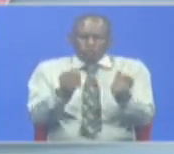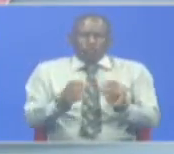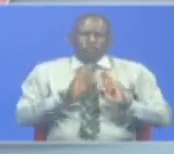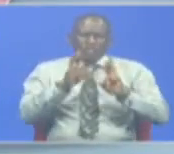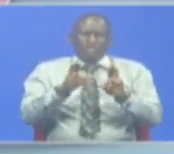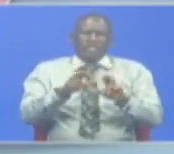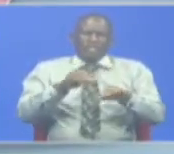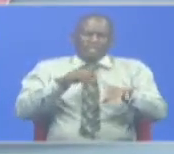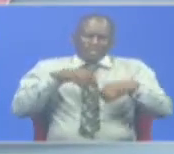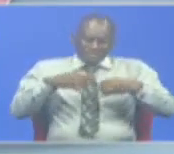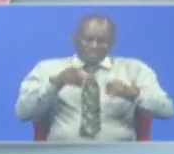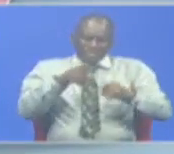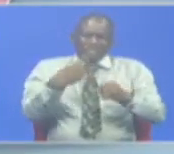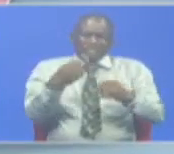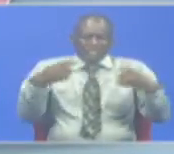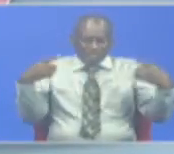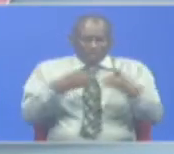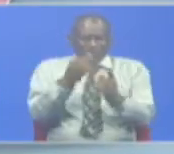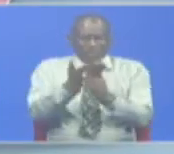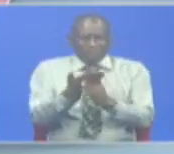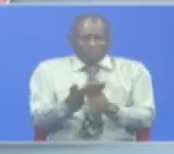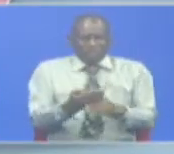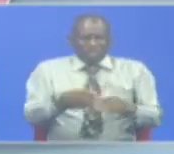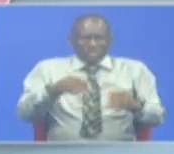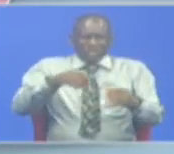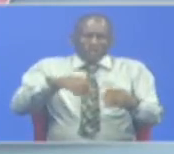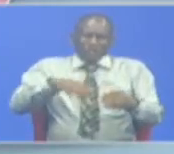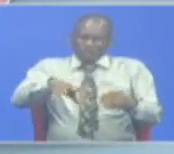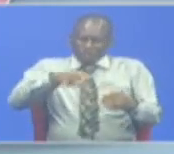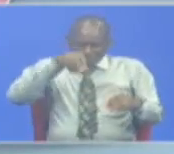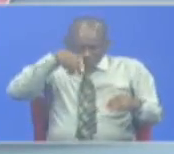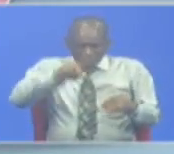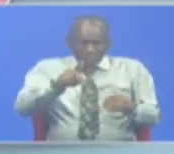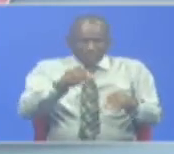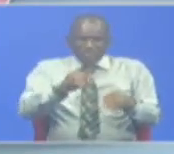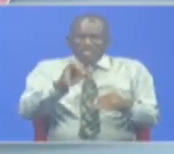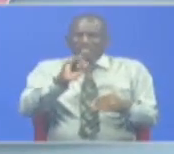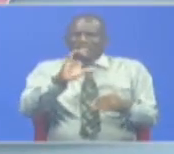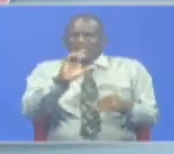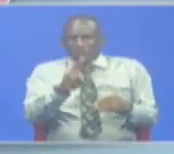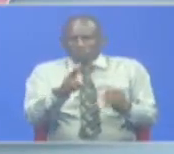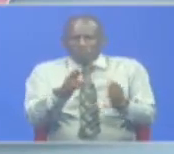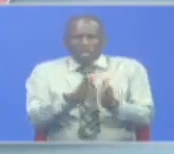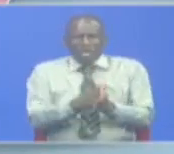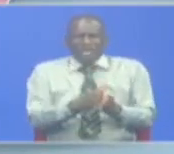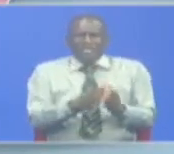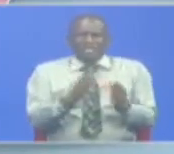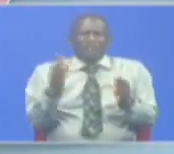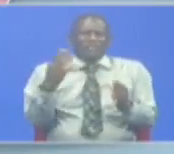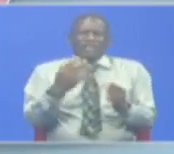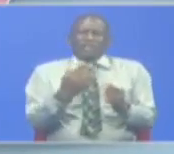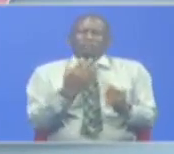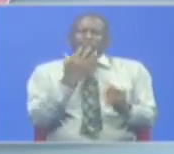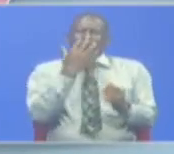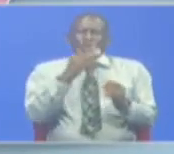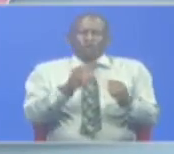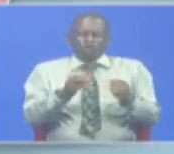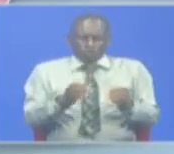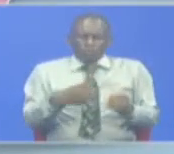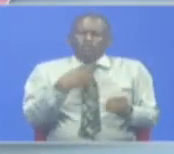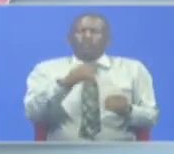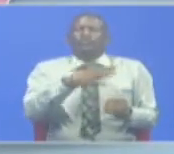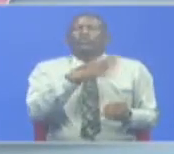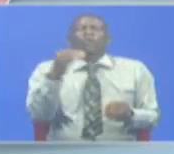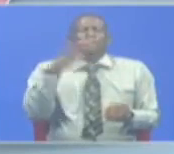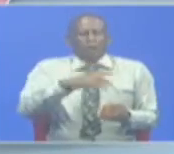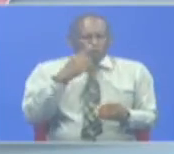is simply the difference between finding yourself at the ICU and ventilation or being forced back home or to a